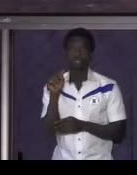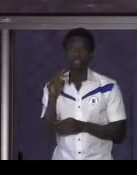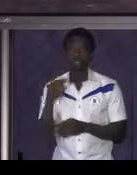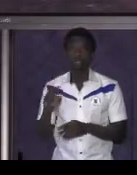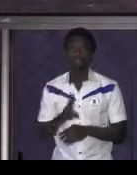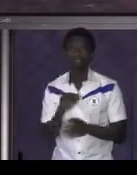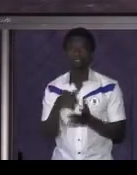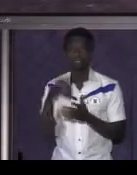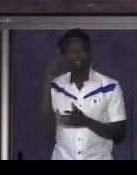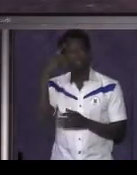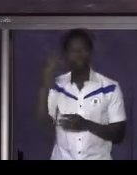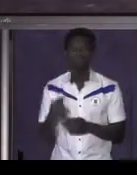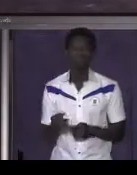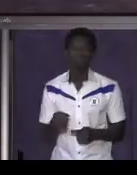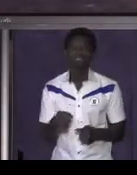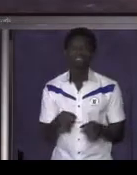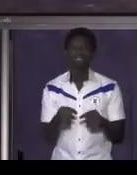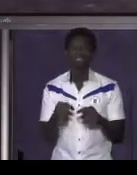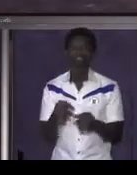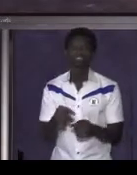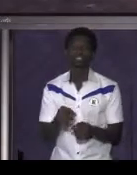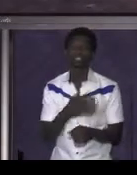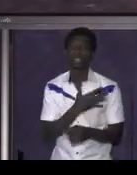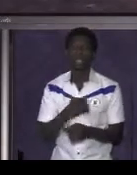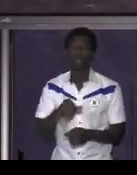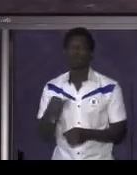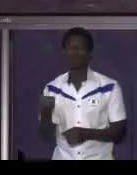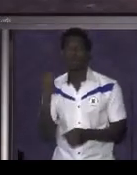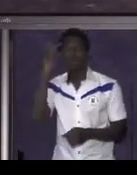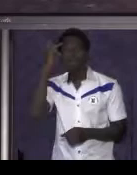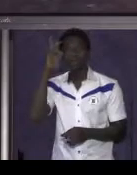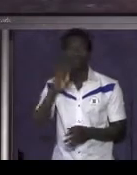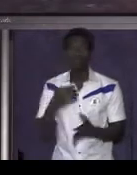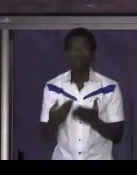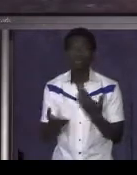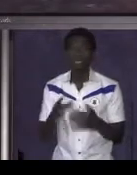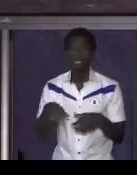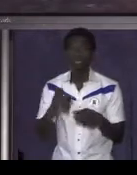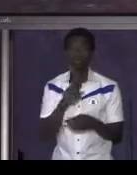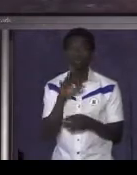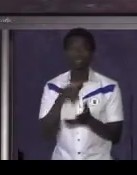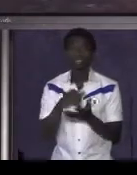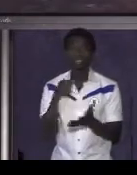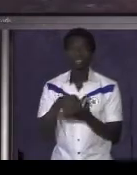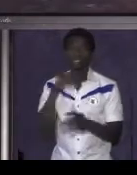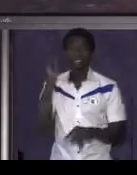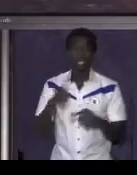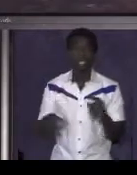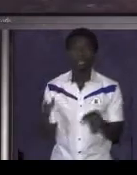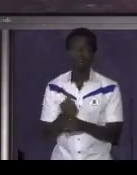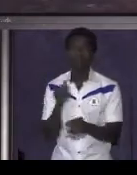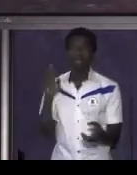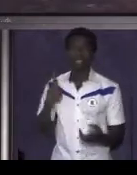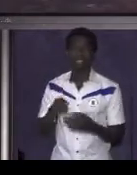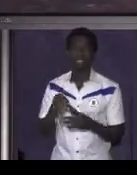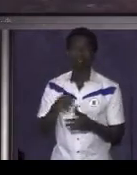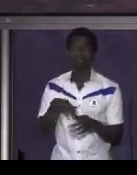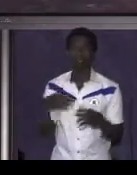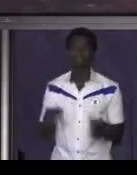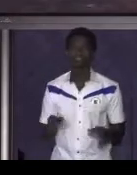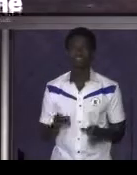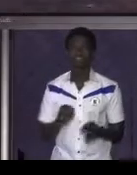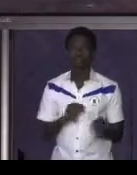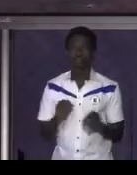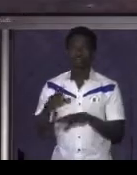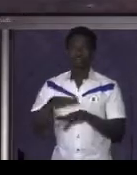and some other purposes, and no matter how you use it, it cannot get reduced or finished.